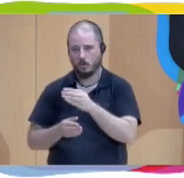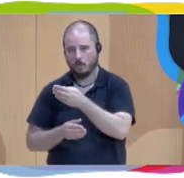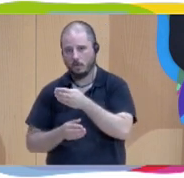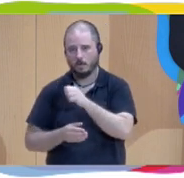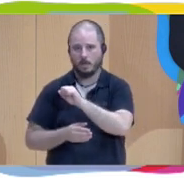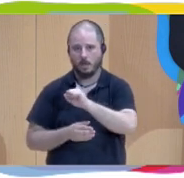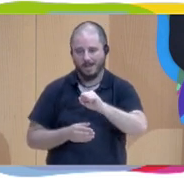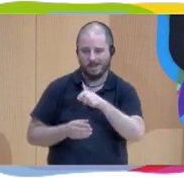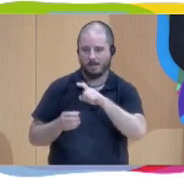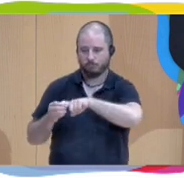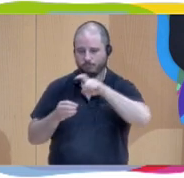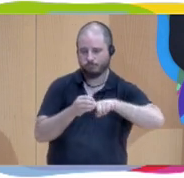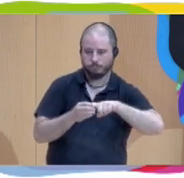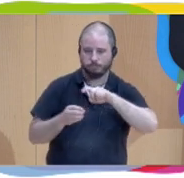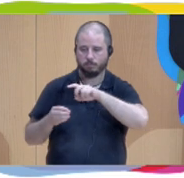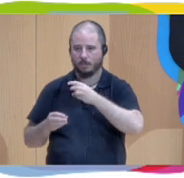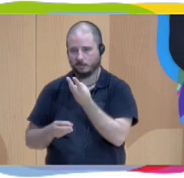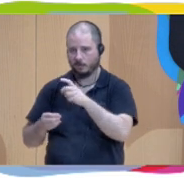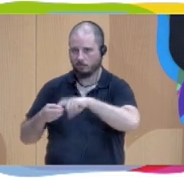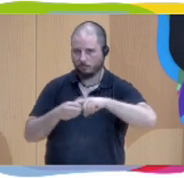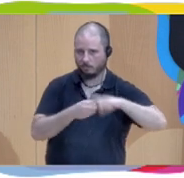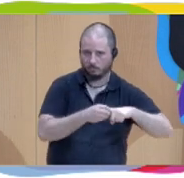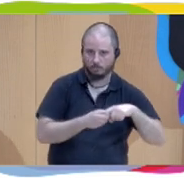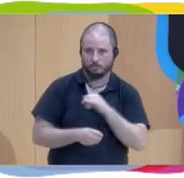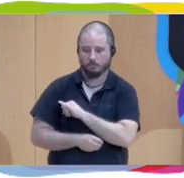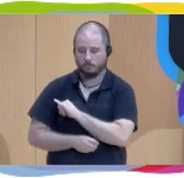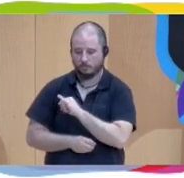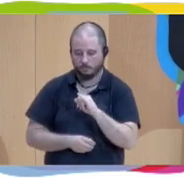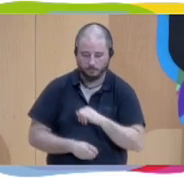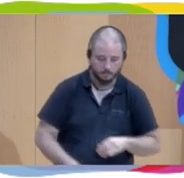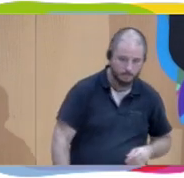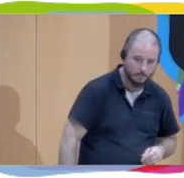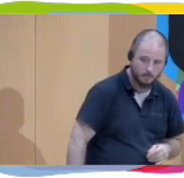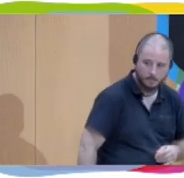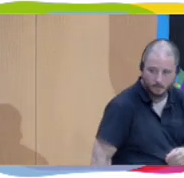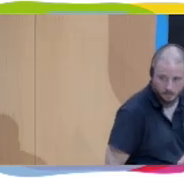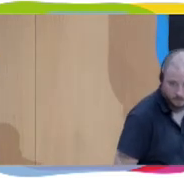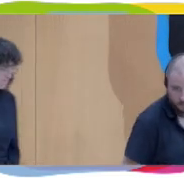quite a deep understanding of dialogs you have already.